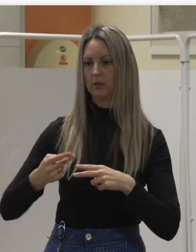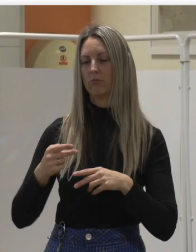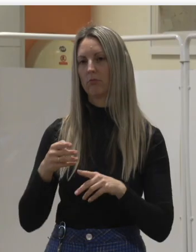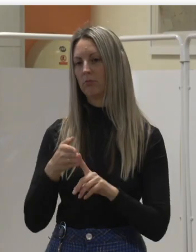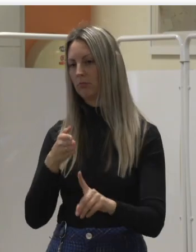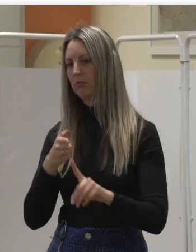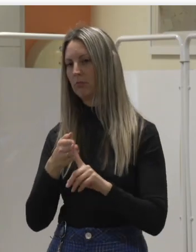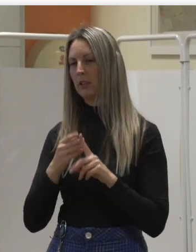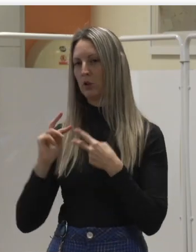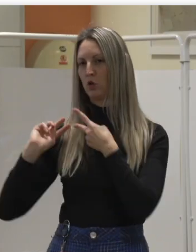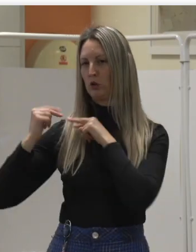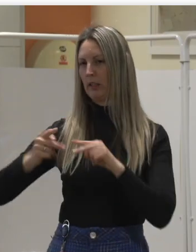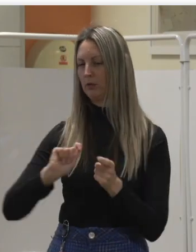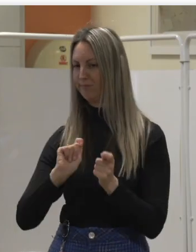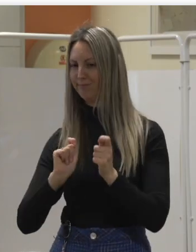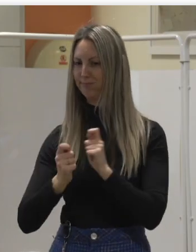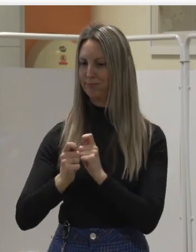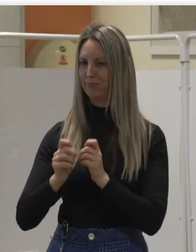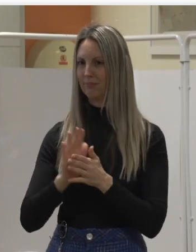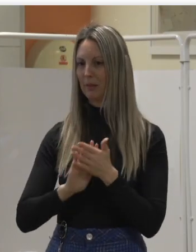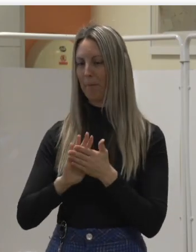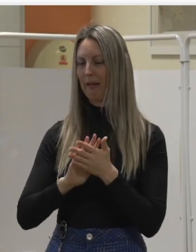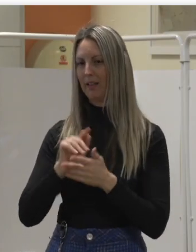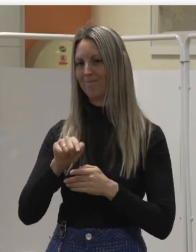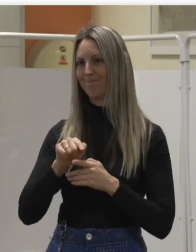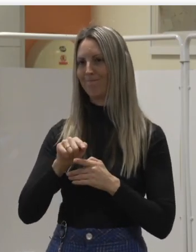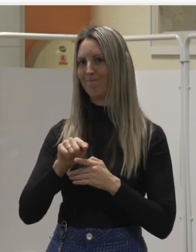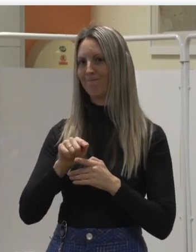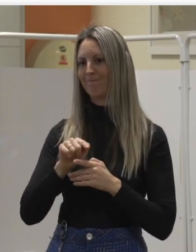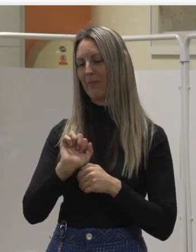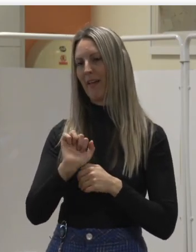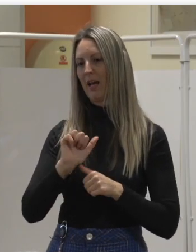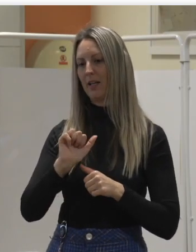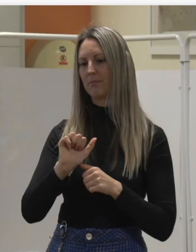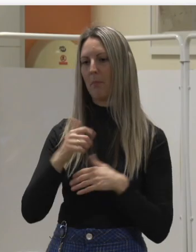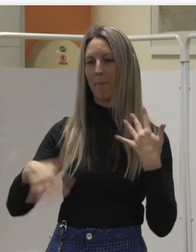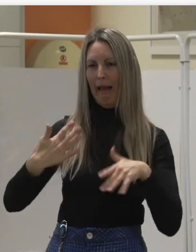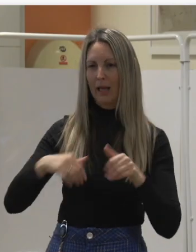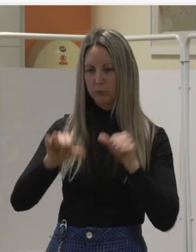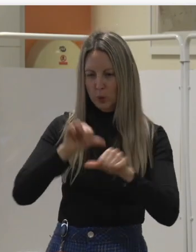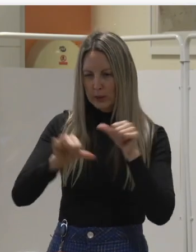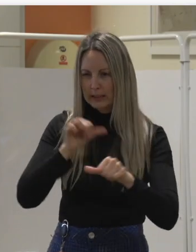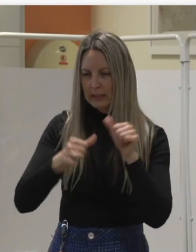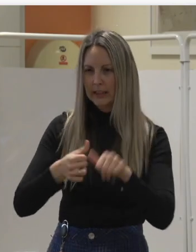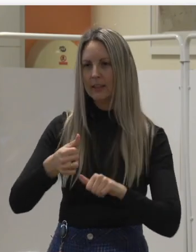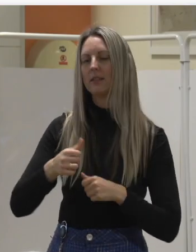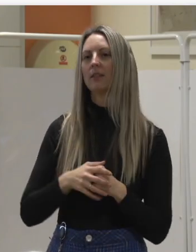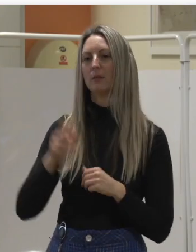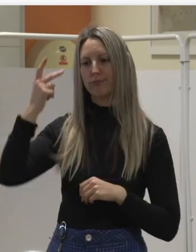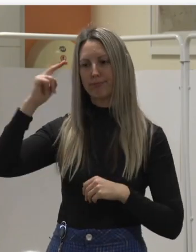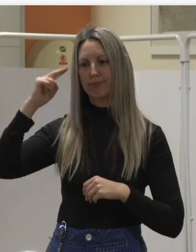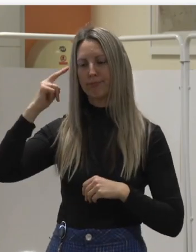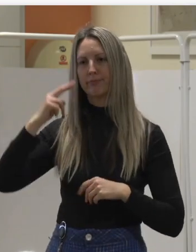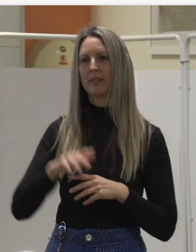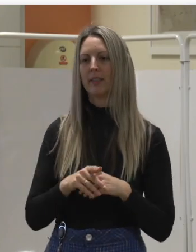gene mutations have impaired pain processing, and that can lead to chronic pain.